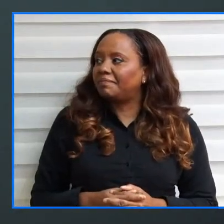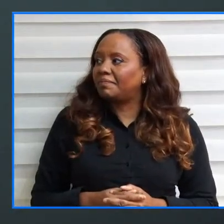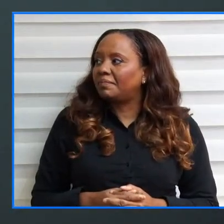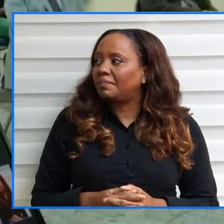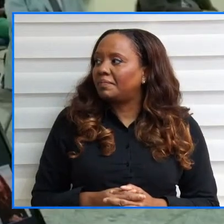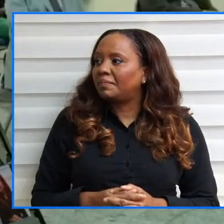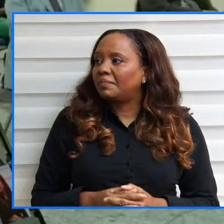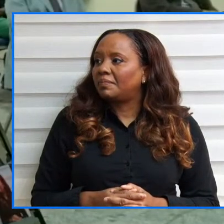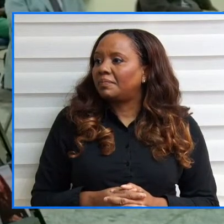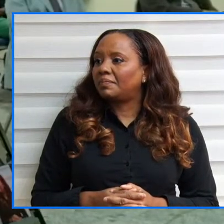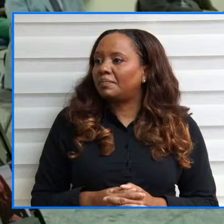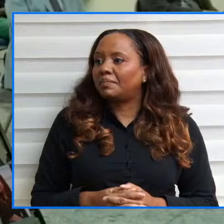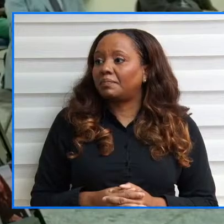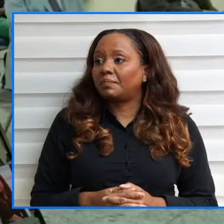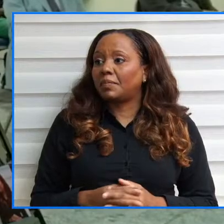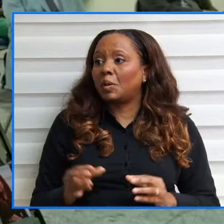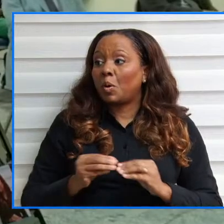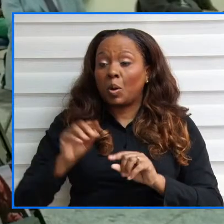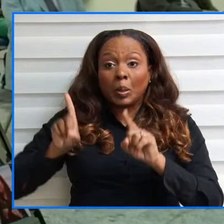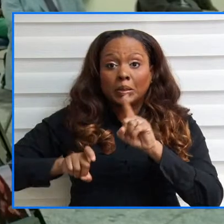Do we have any other questions?